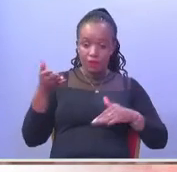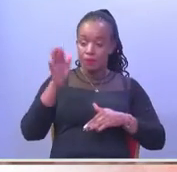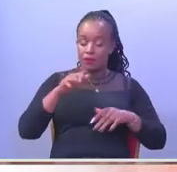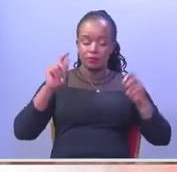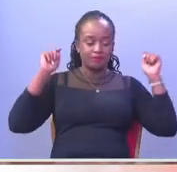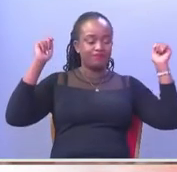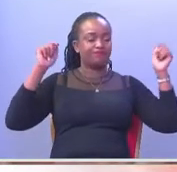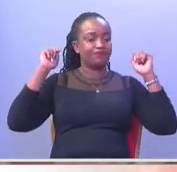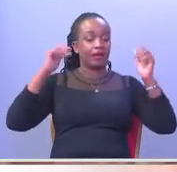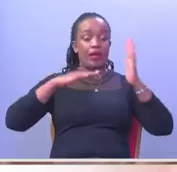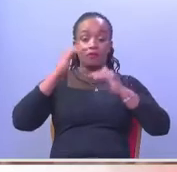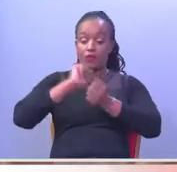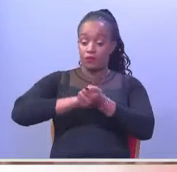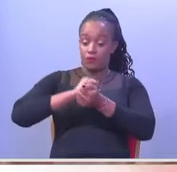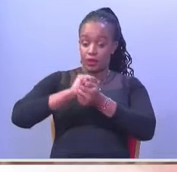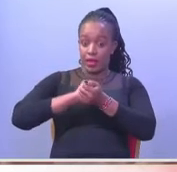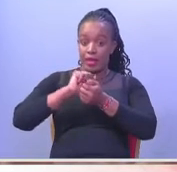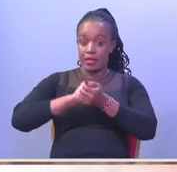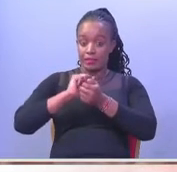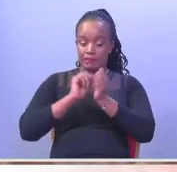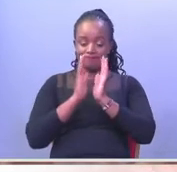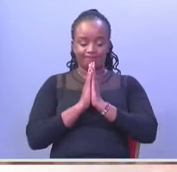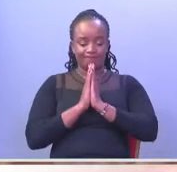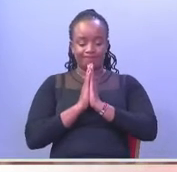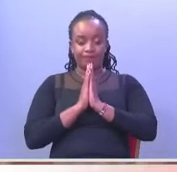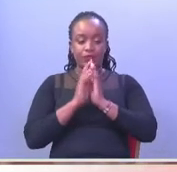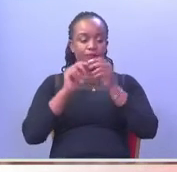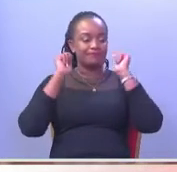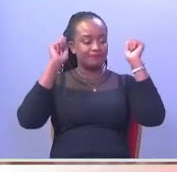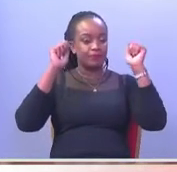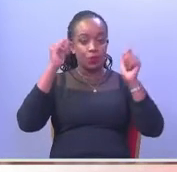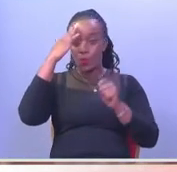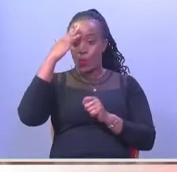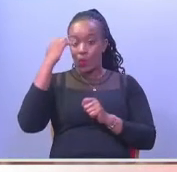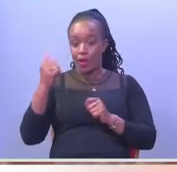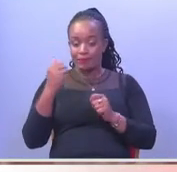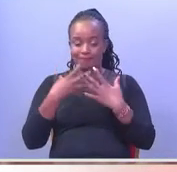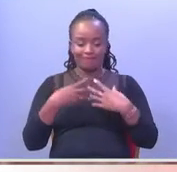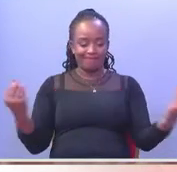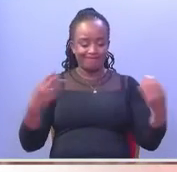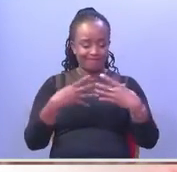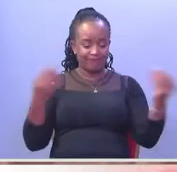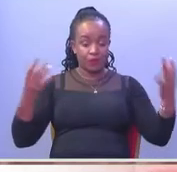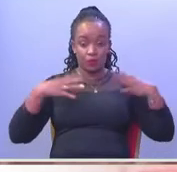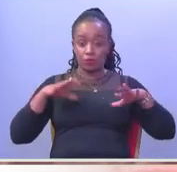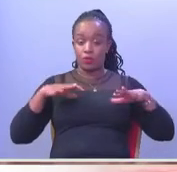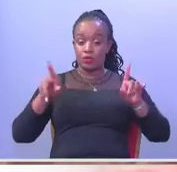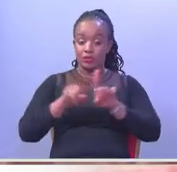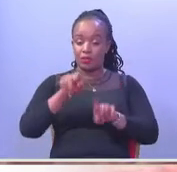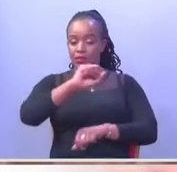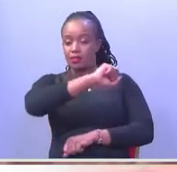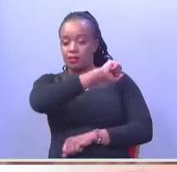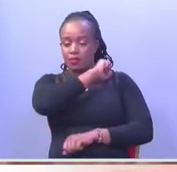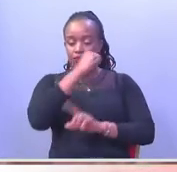prayers to protest forceful disappearance and kidnappings allegedly perpetrated against Muslims over